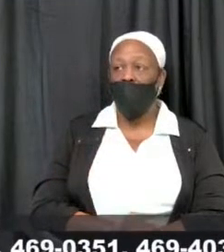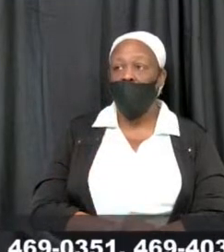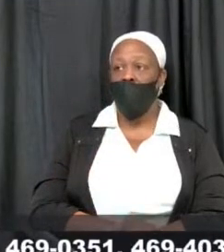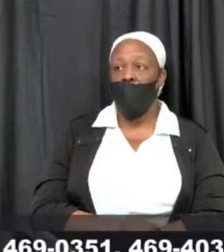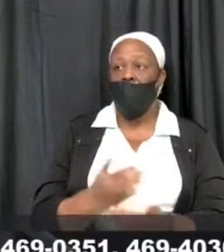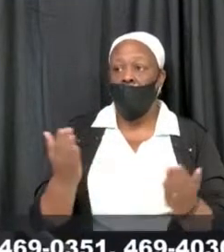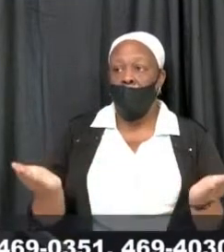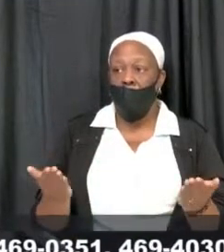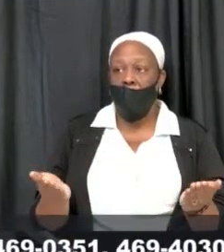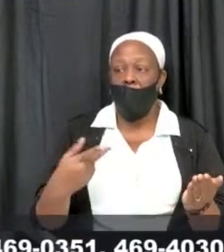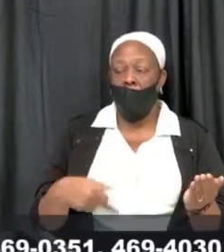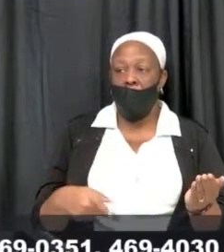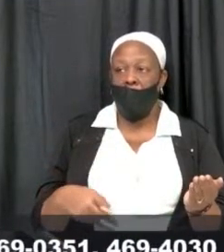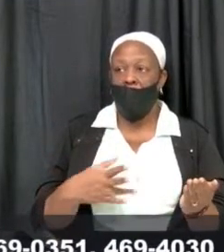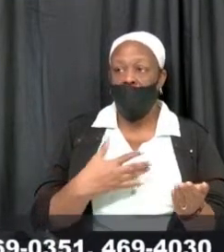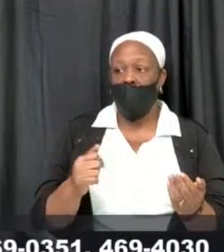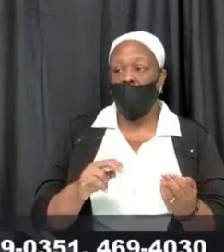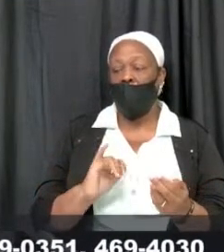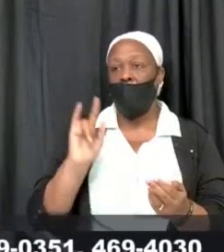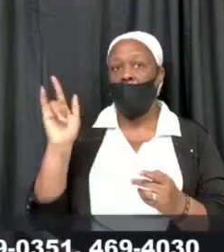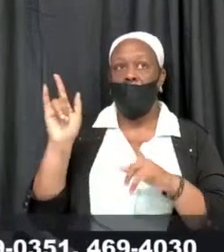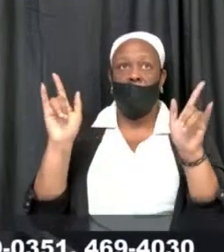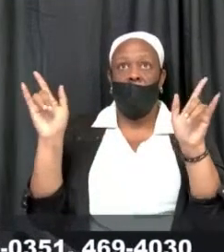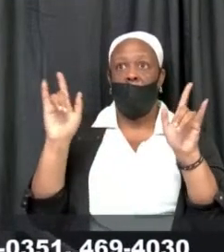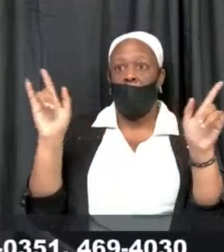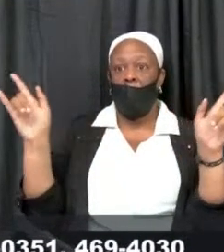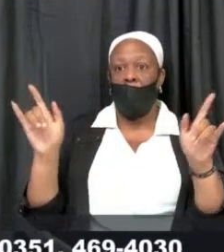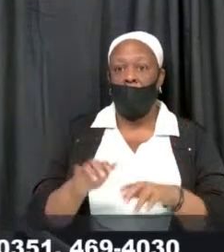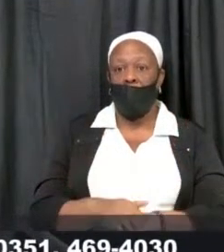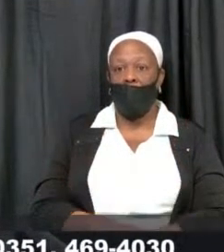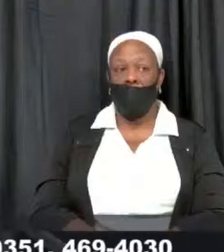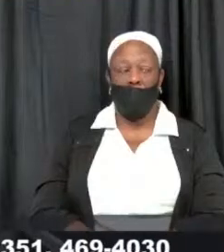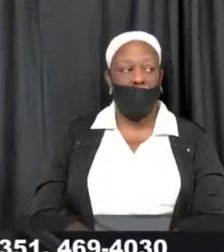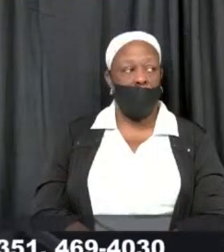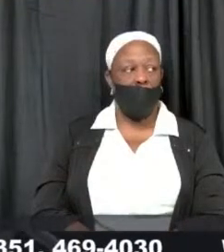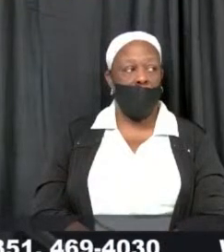here in St. Kitts and abroad, St. Kitts and Nevis and abroad.